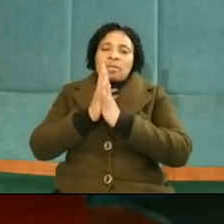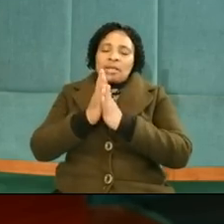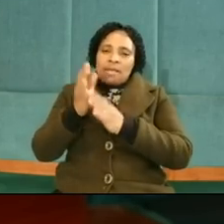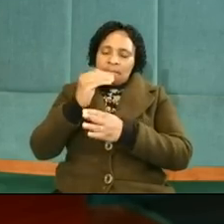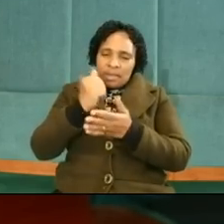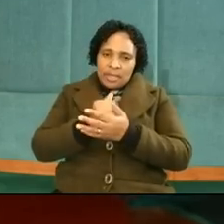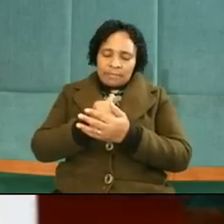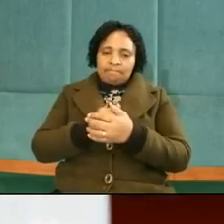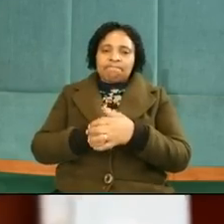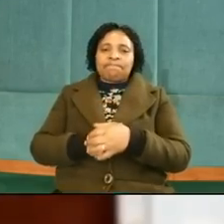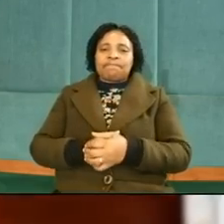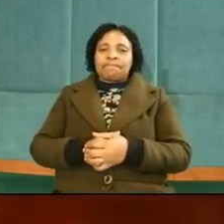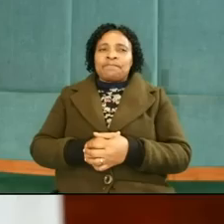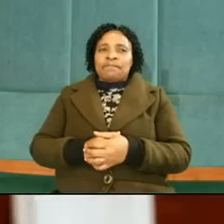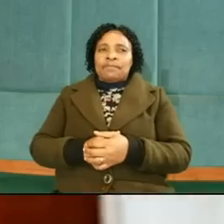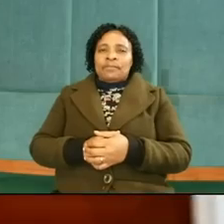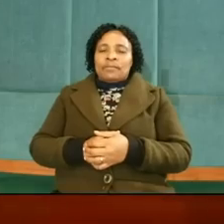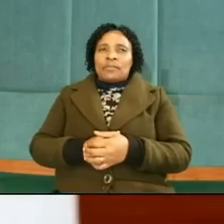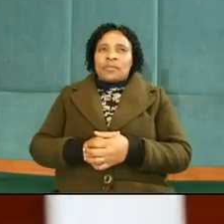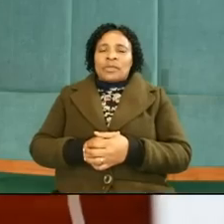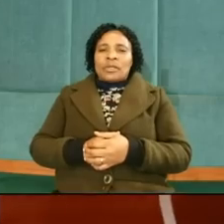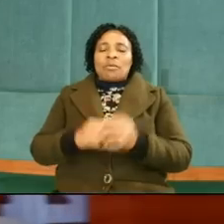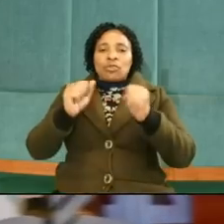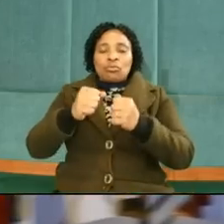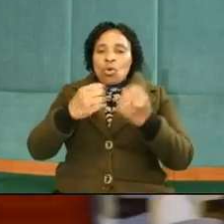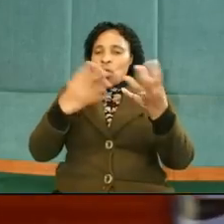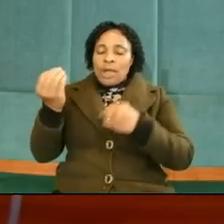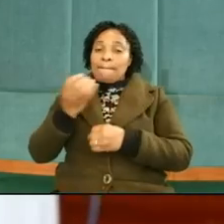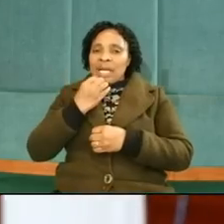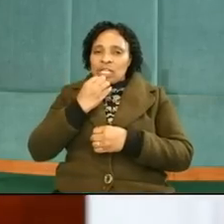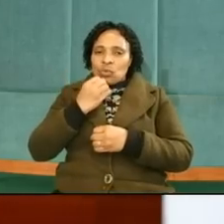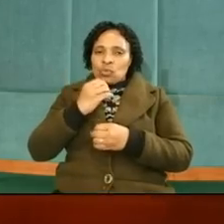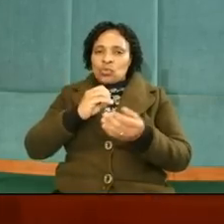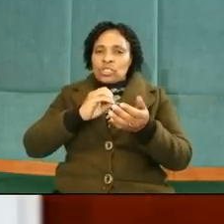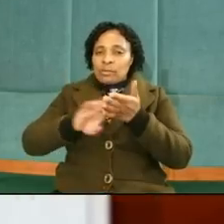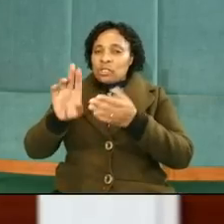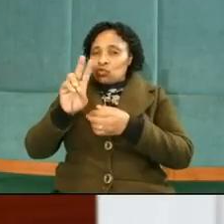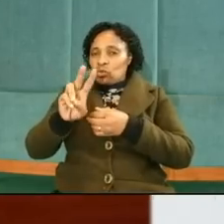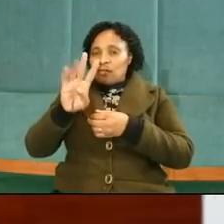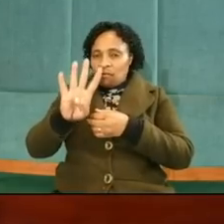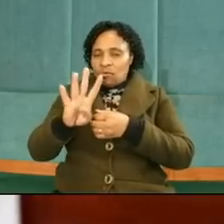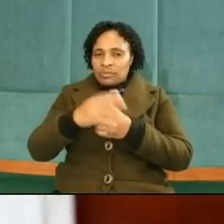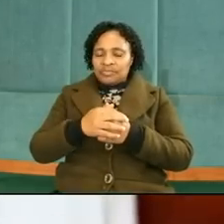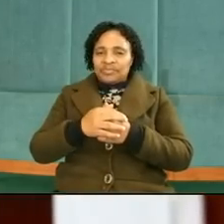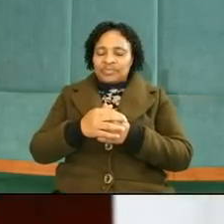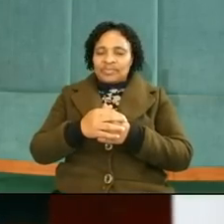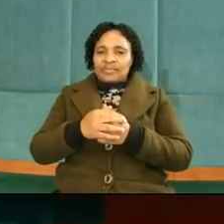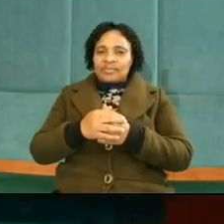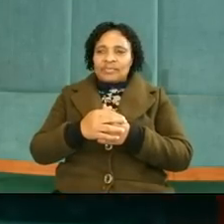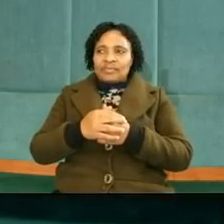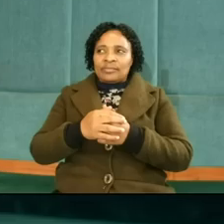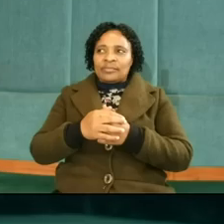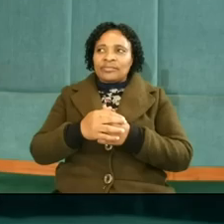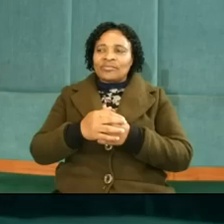pray. Amen. We're going back to Matthew 24. That's where the